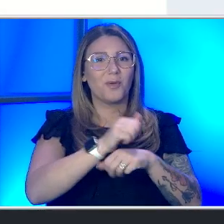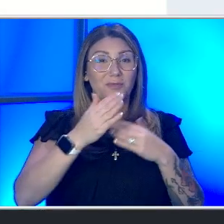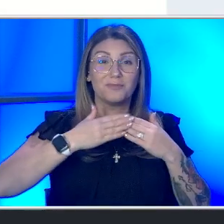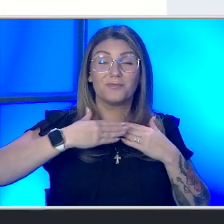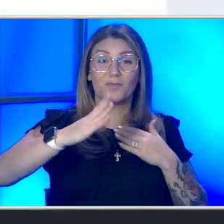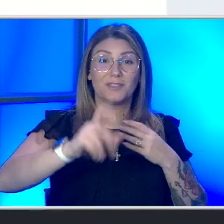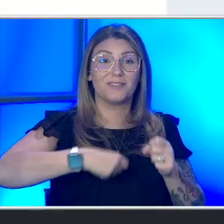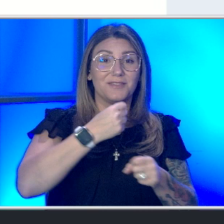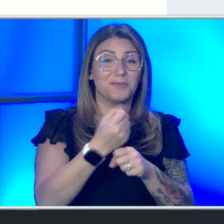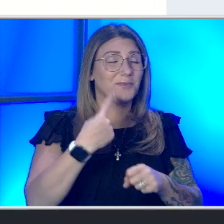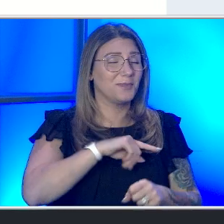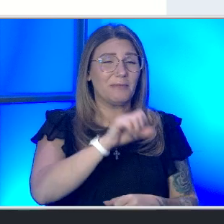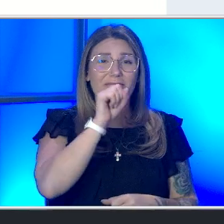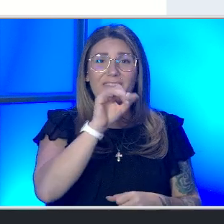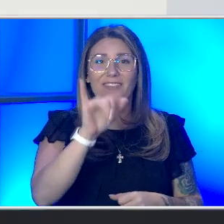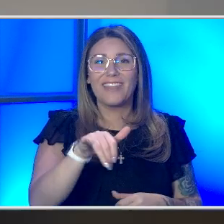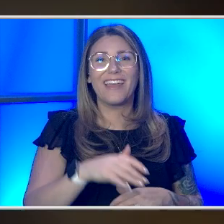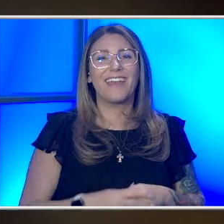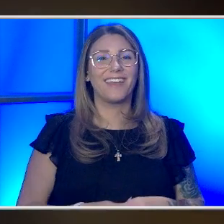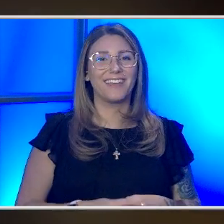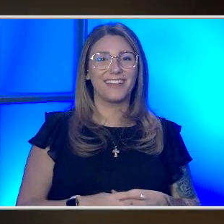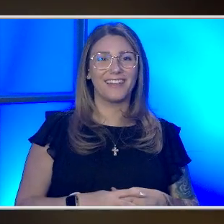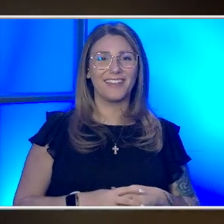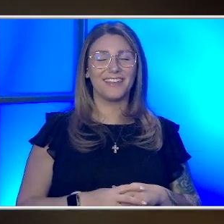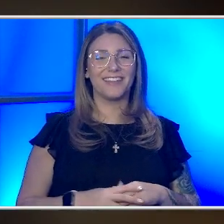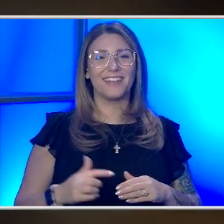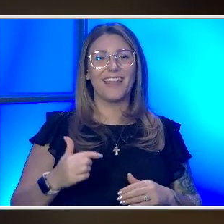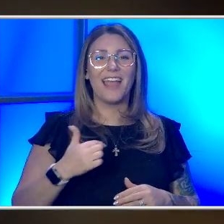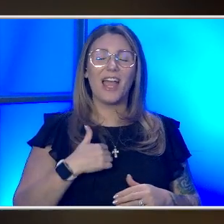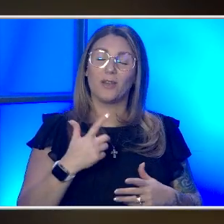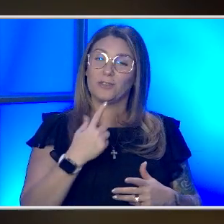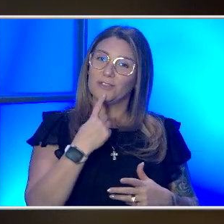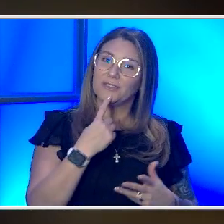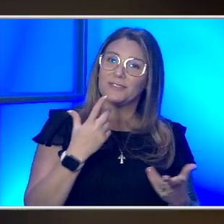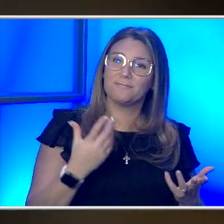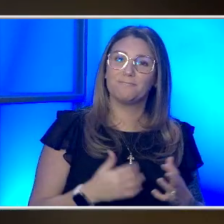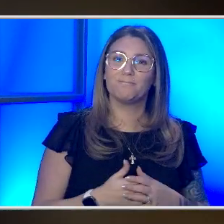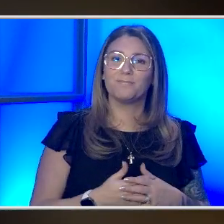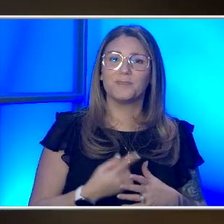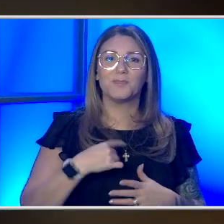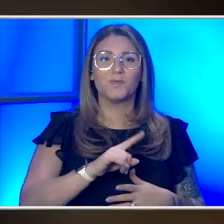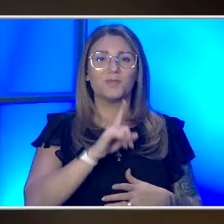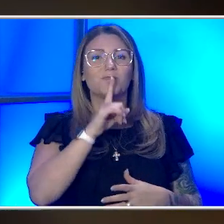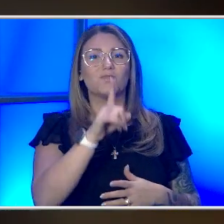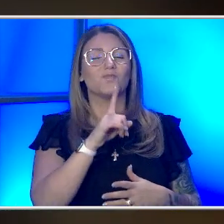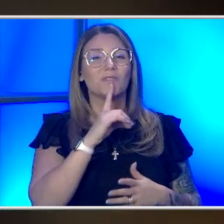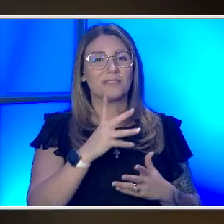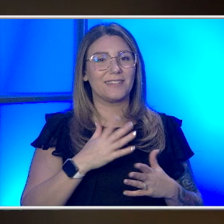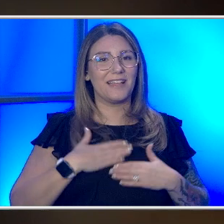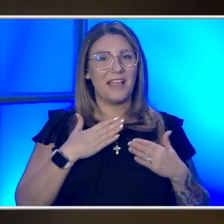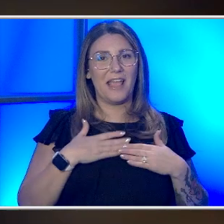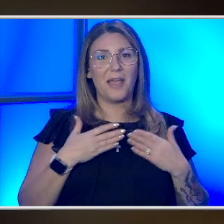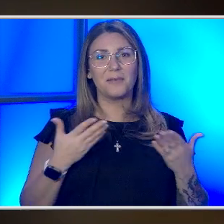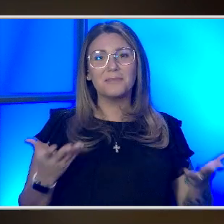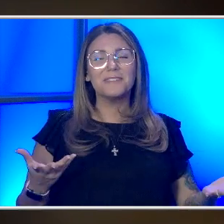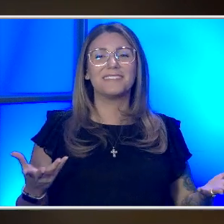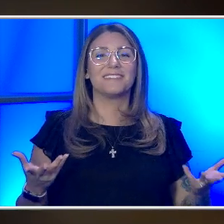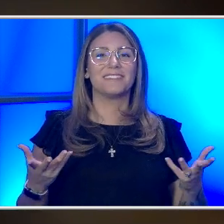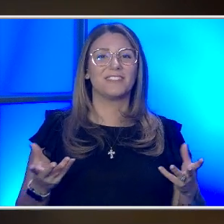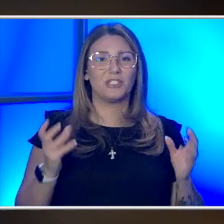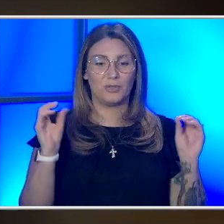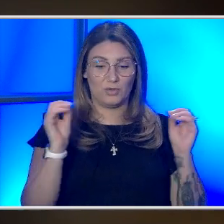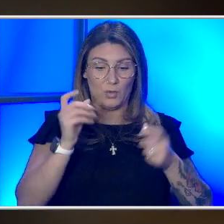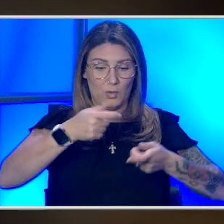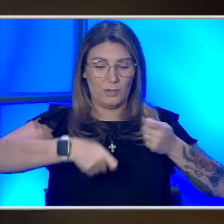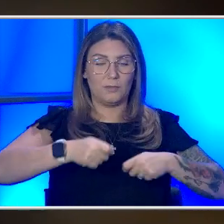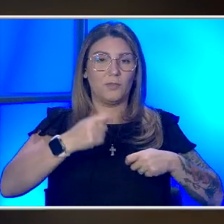We welcome that. So I would just say truly, as we discussed, there is no true substitute for human blood. And the only